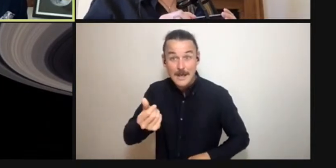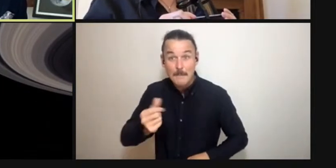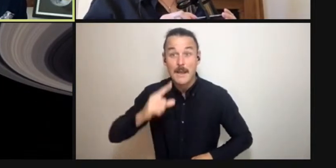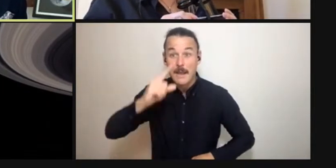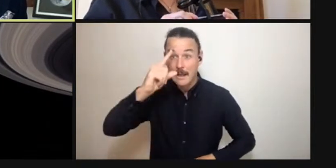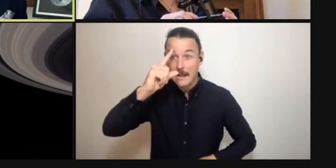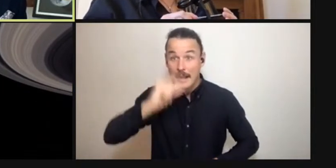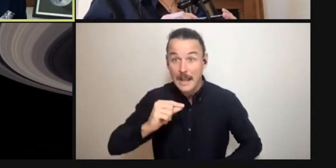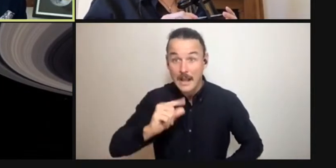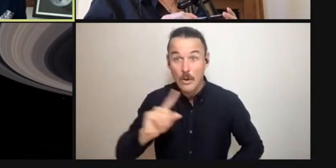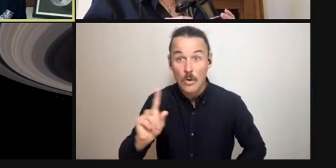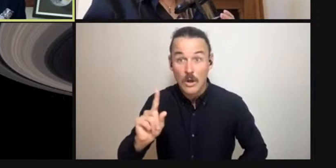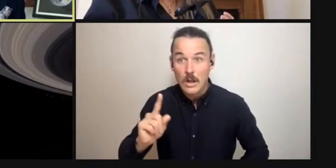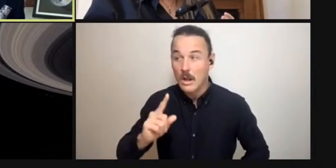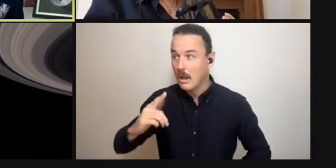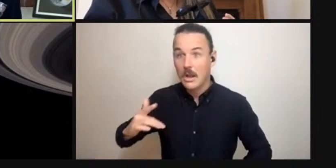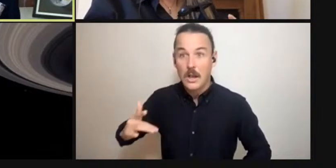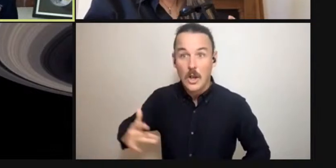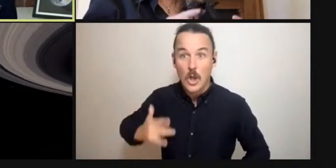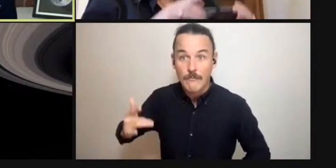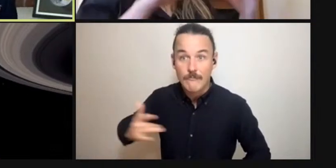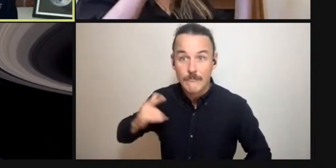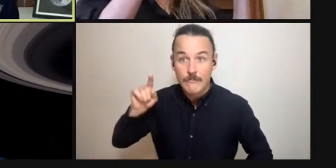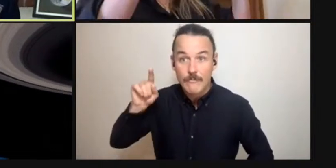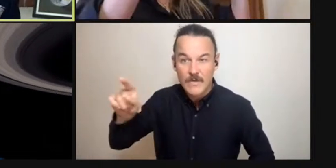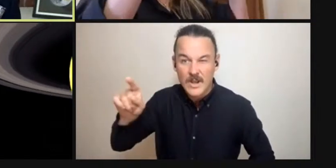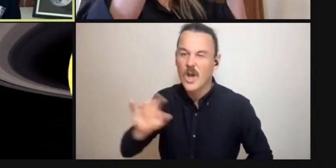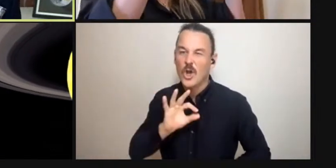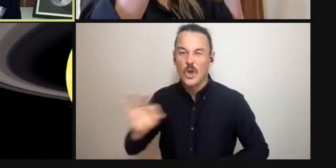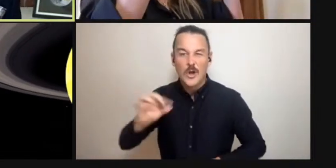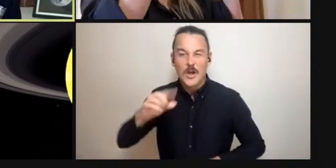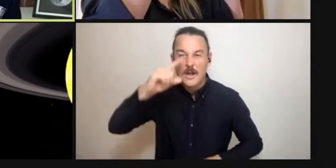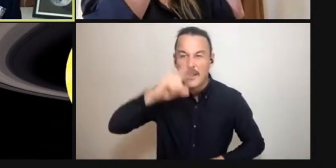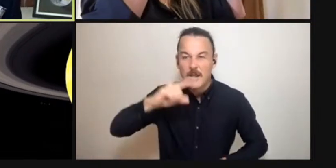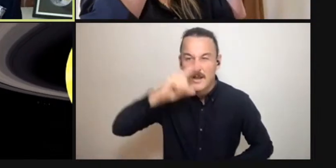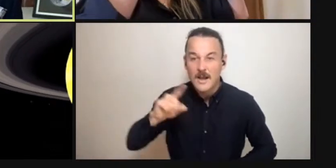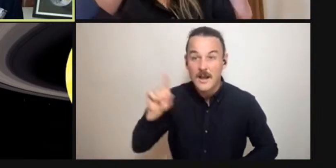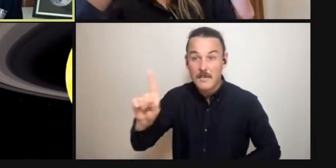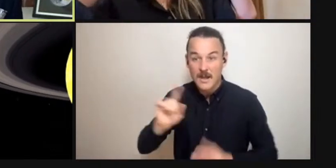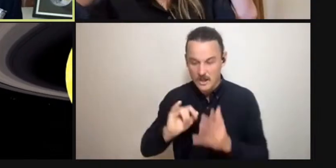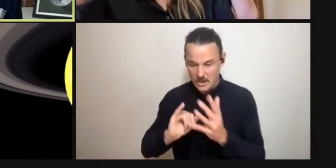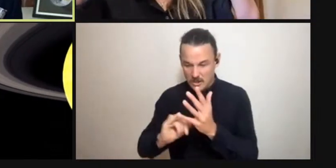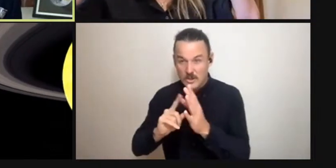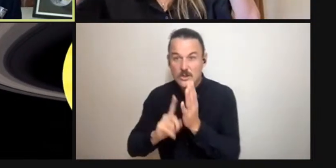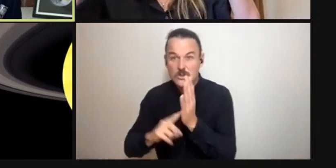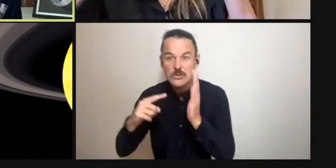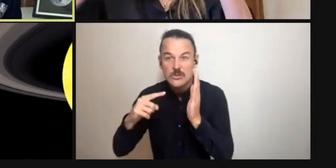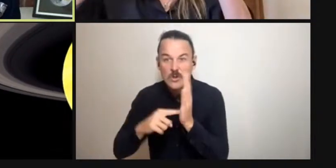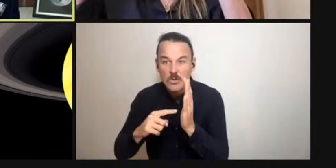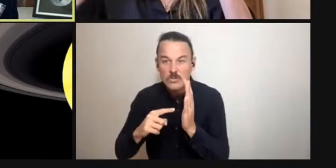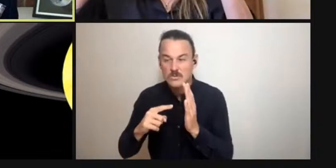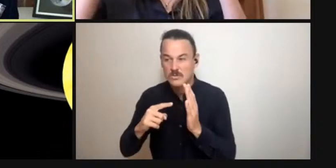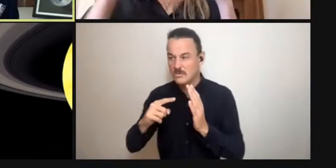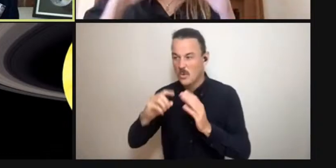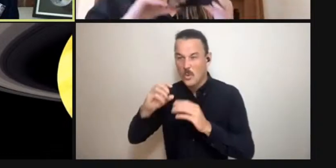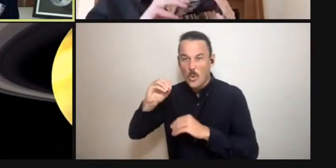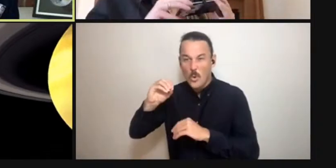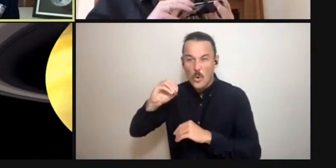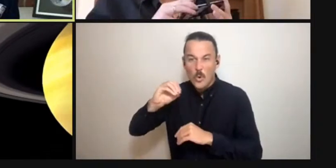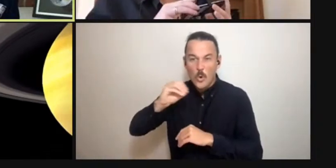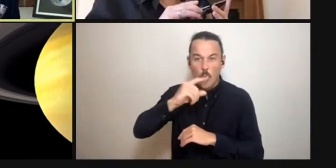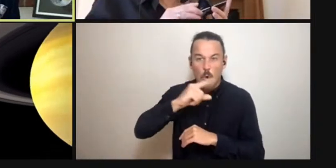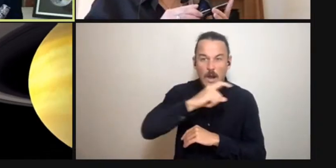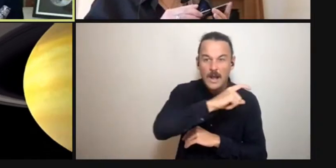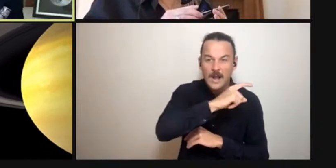layers of ice. That water contains salts, organic materials, everything that you need to have life itself. We haven't found life